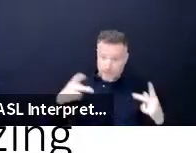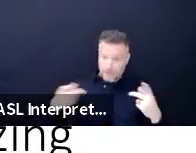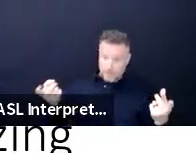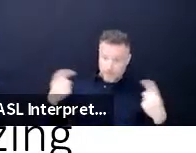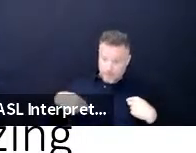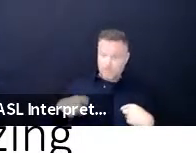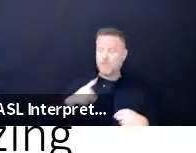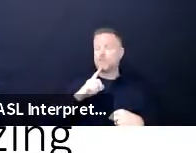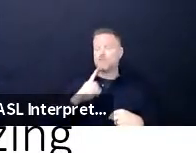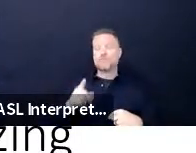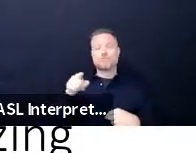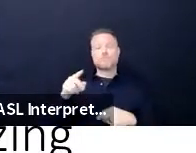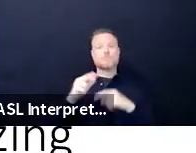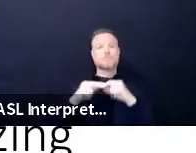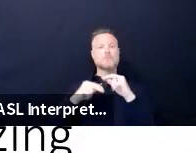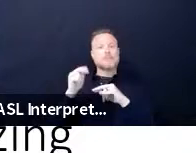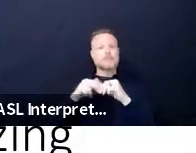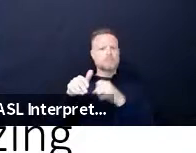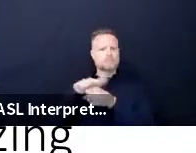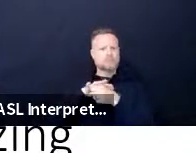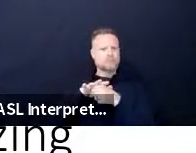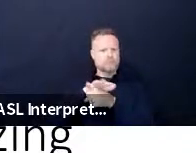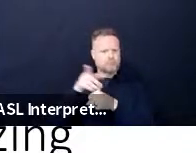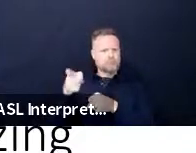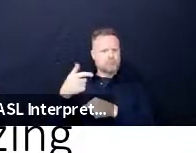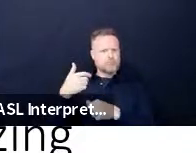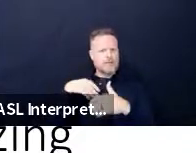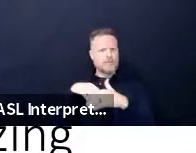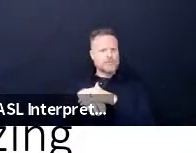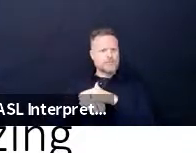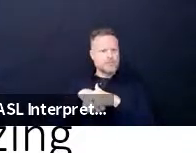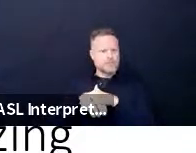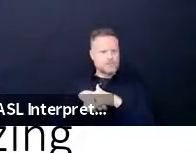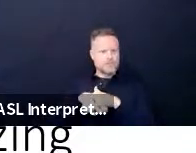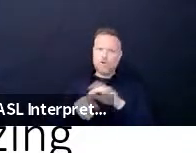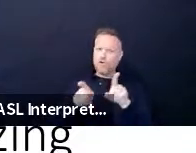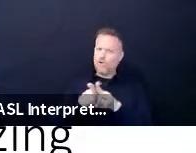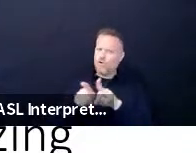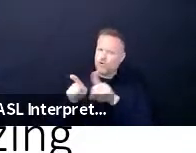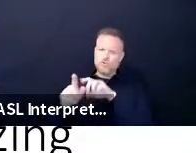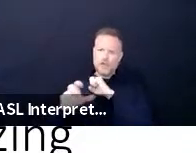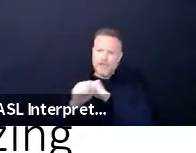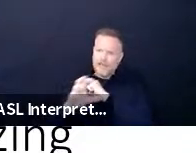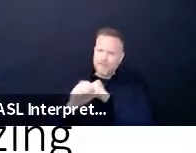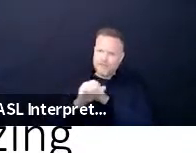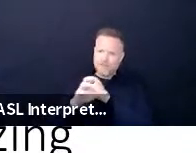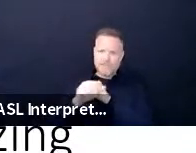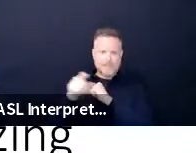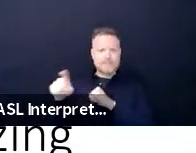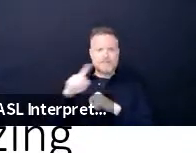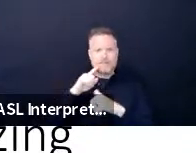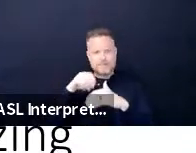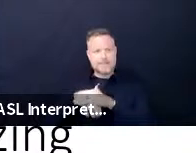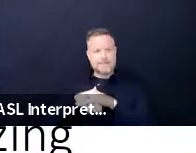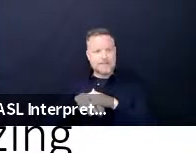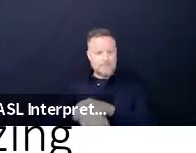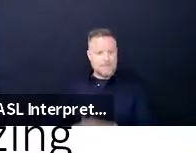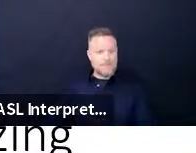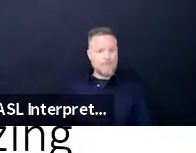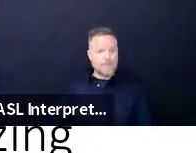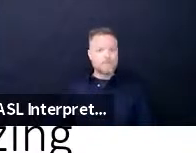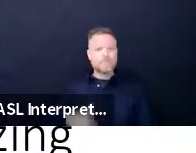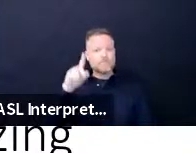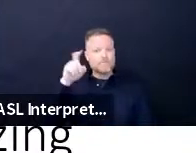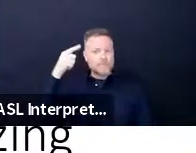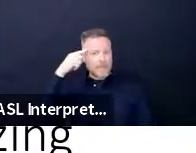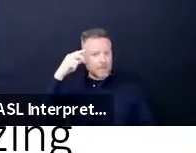that building and area are accessible, and then advertise that. Government buildings and public service providers are